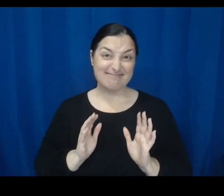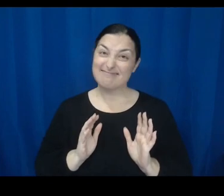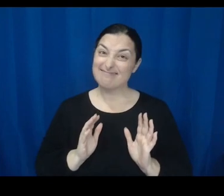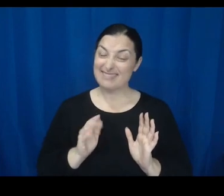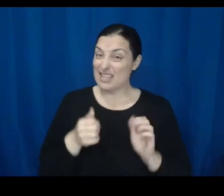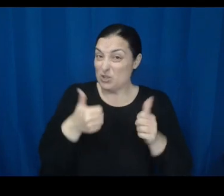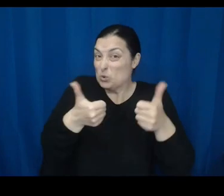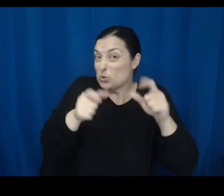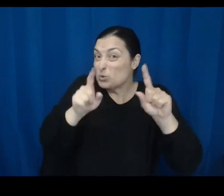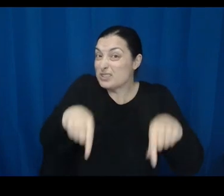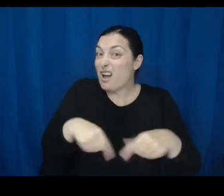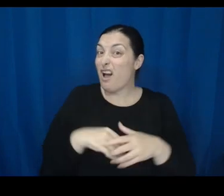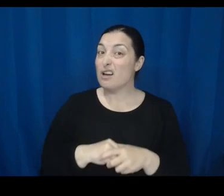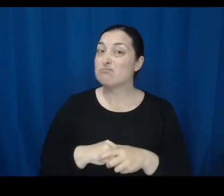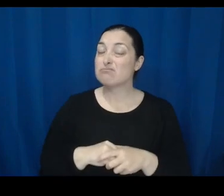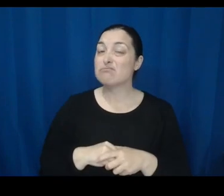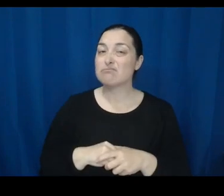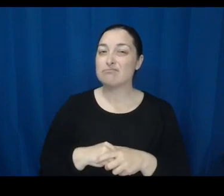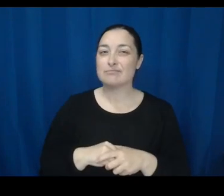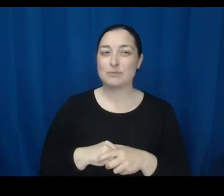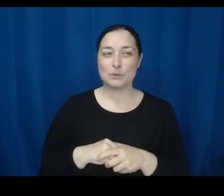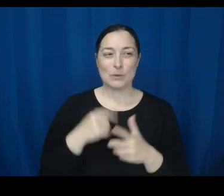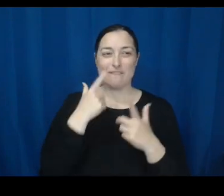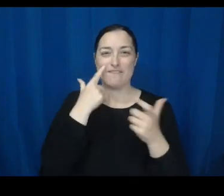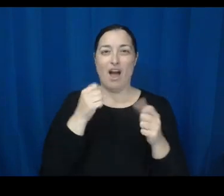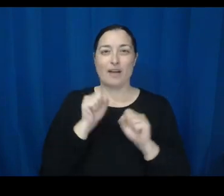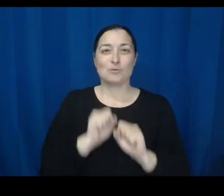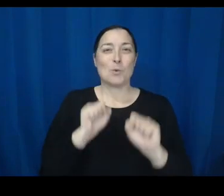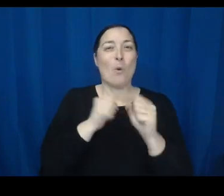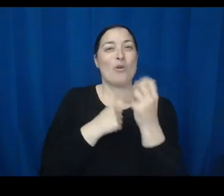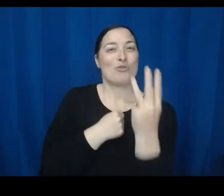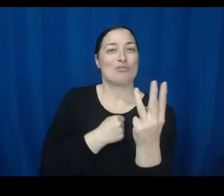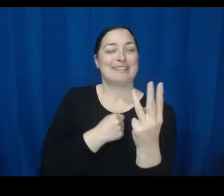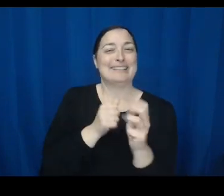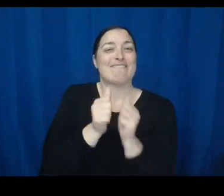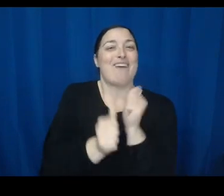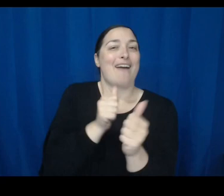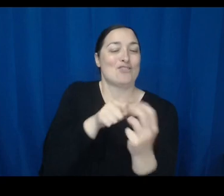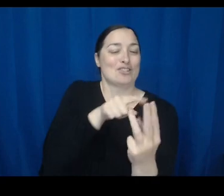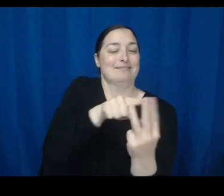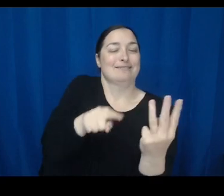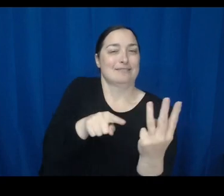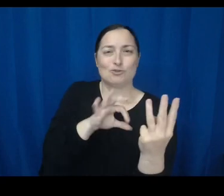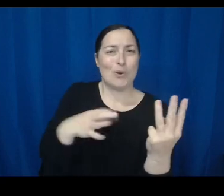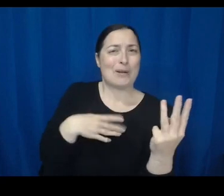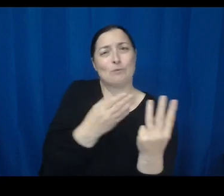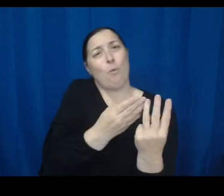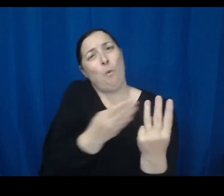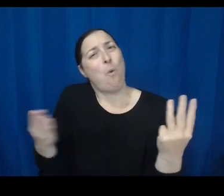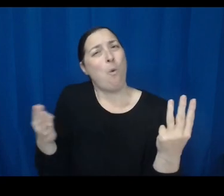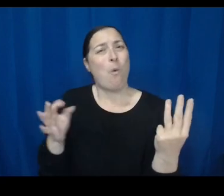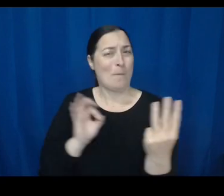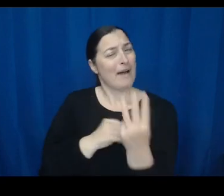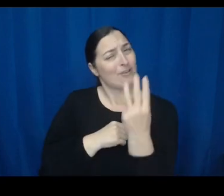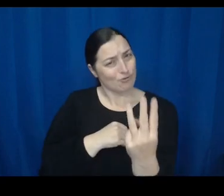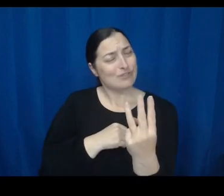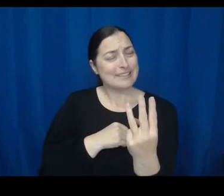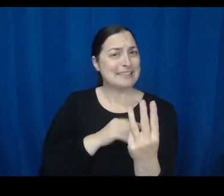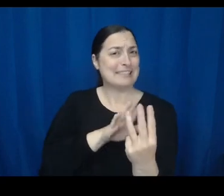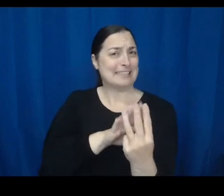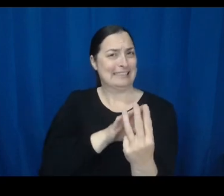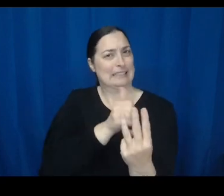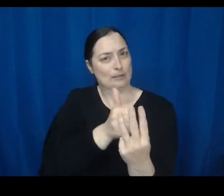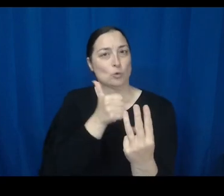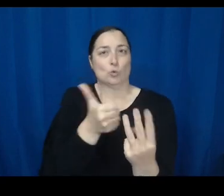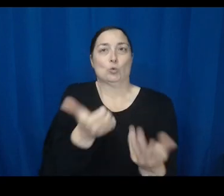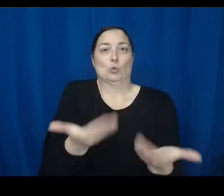you kind of find your own three favorite graphite pencils. That'll give you a pretty good tonal range. I think absolutely